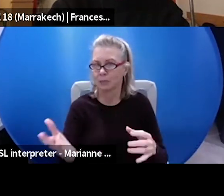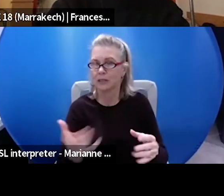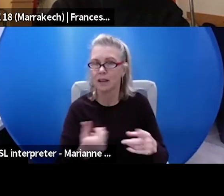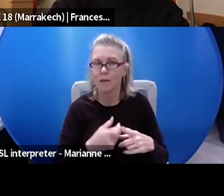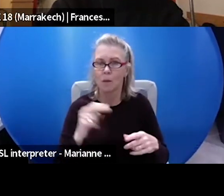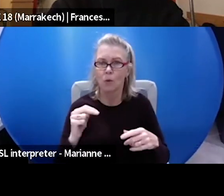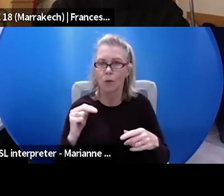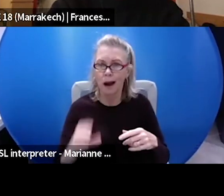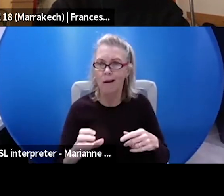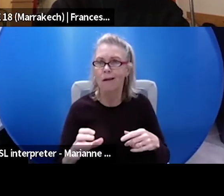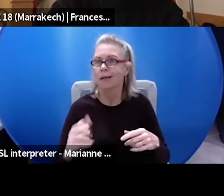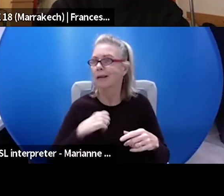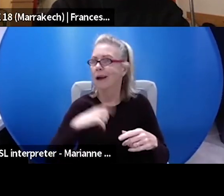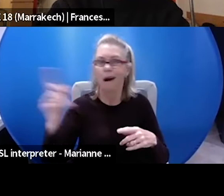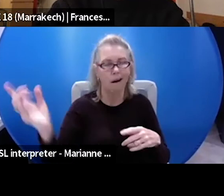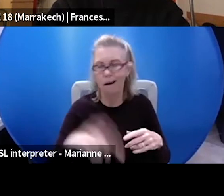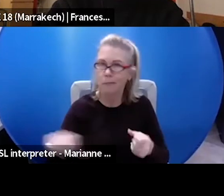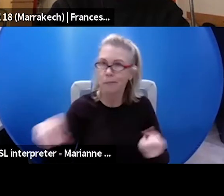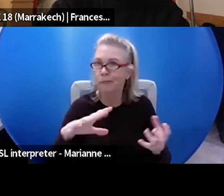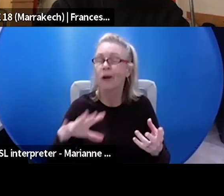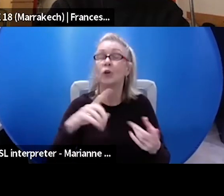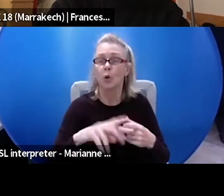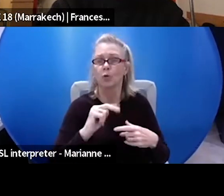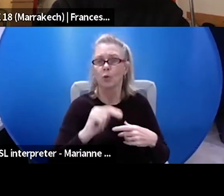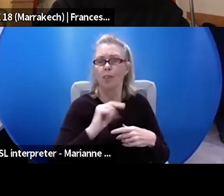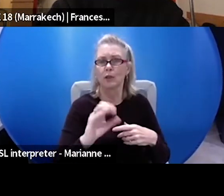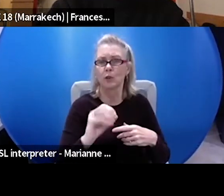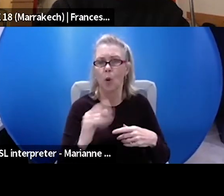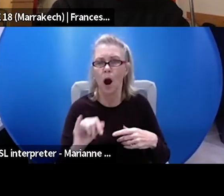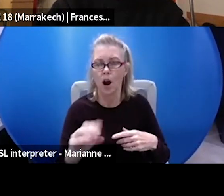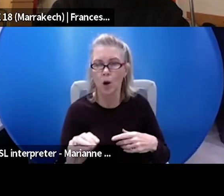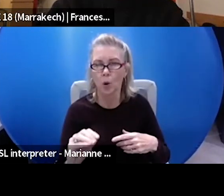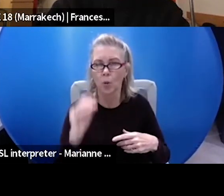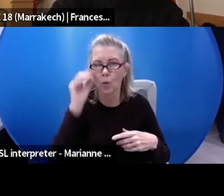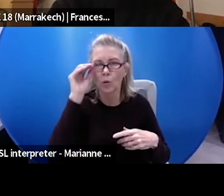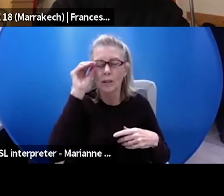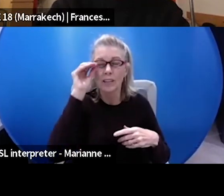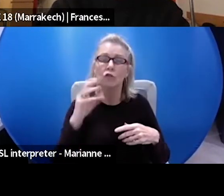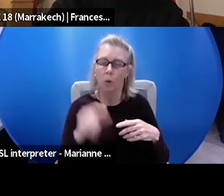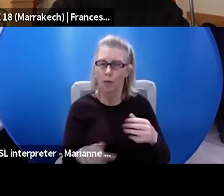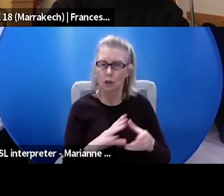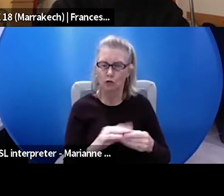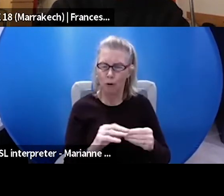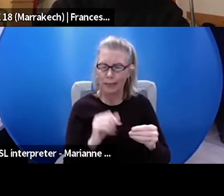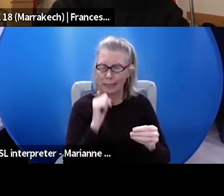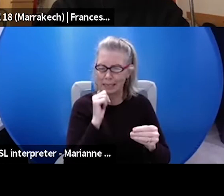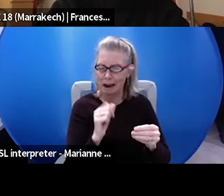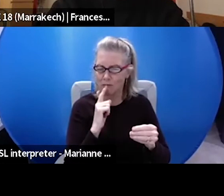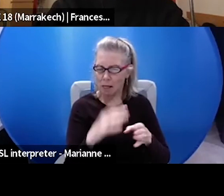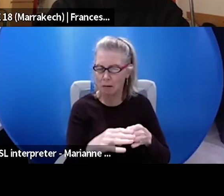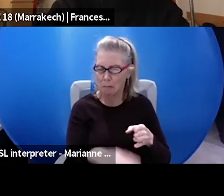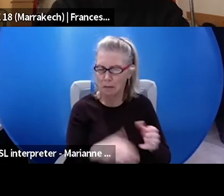Canada into Northeast Ohio. So for me, this story has not completed itself, and it's an invitation to